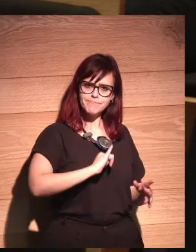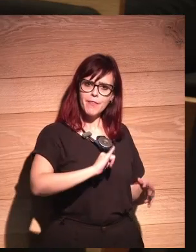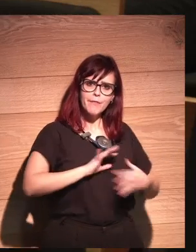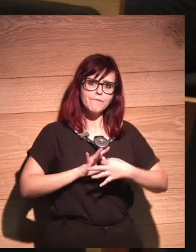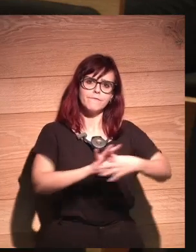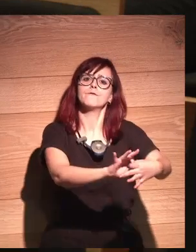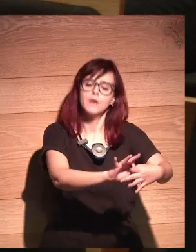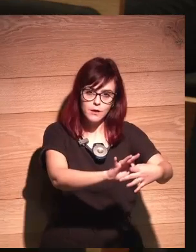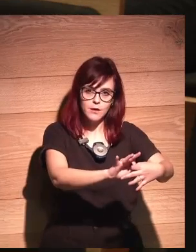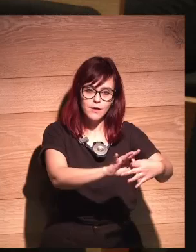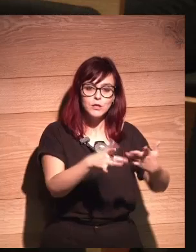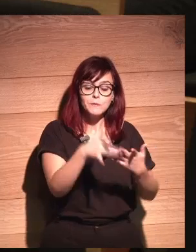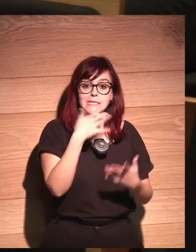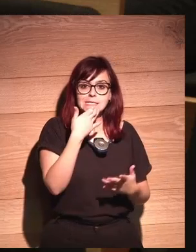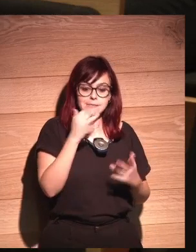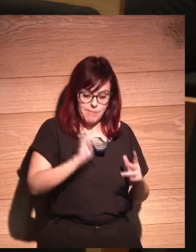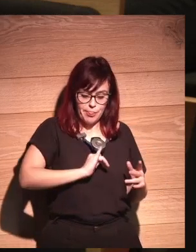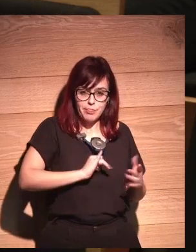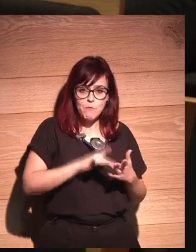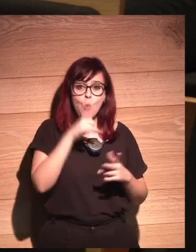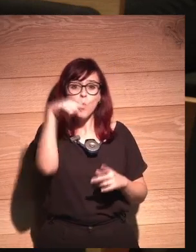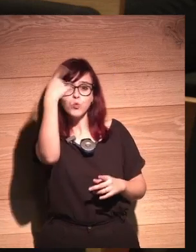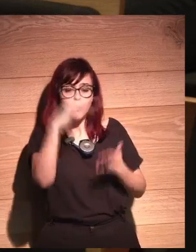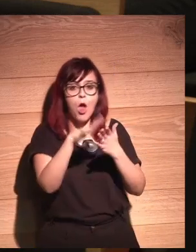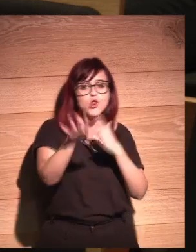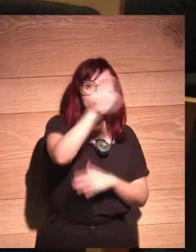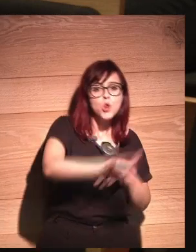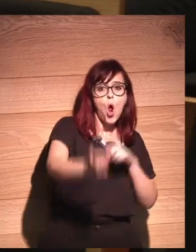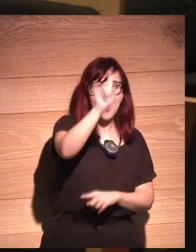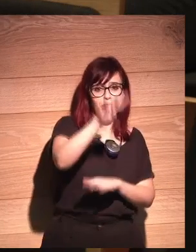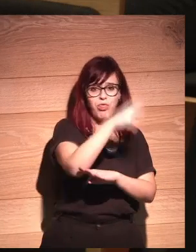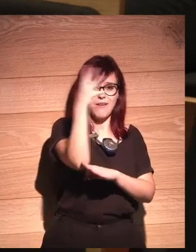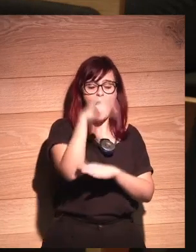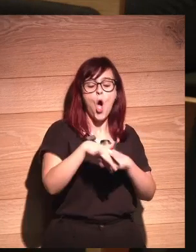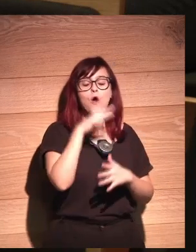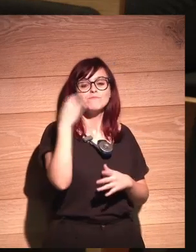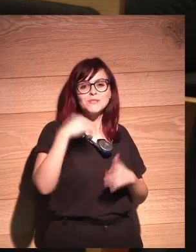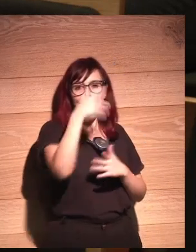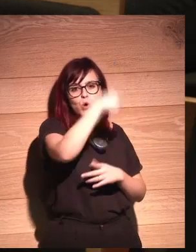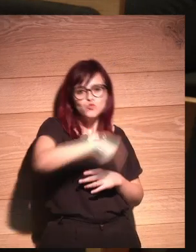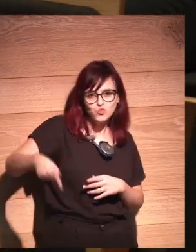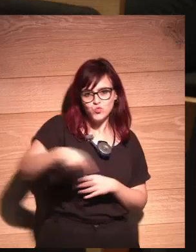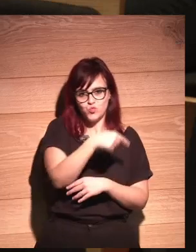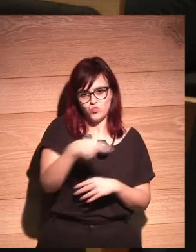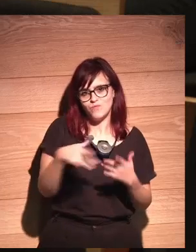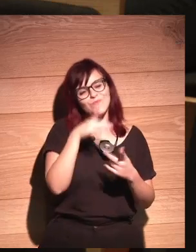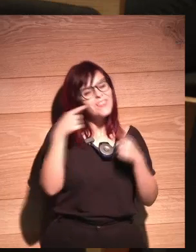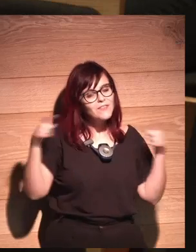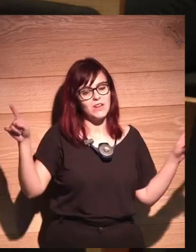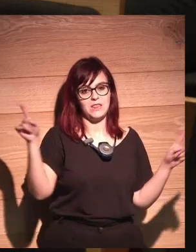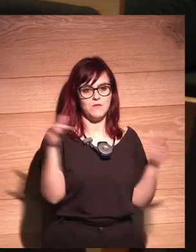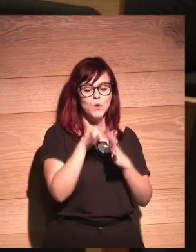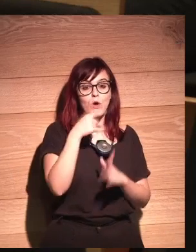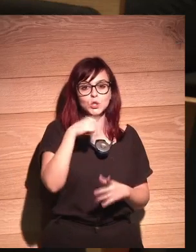that SDG. They have to feel it, and in some way the different cultures, especially Nordic or Latin cultures, we work with